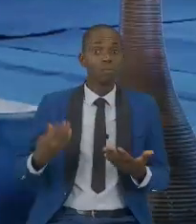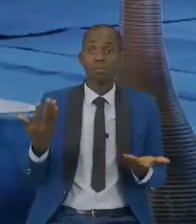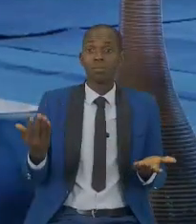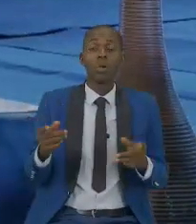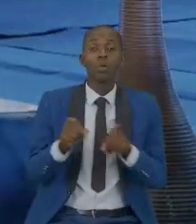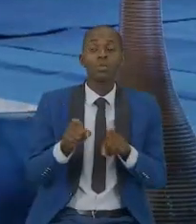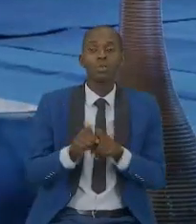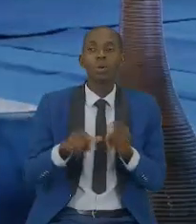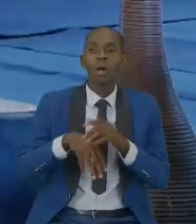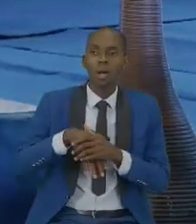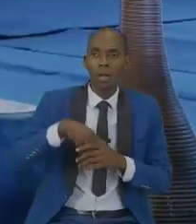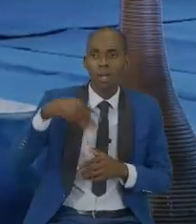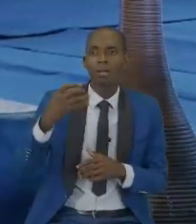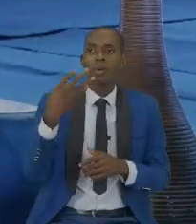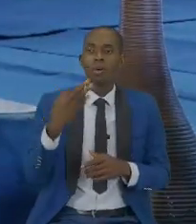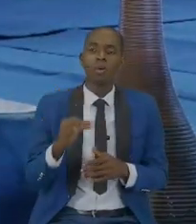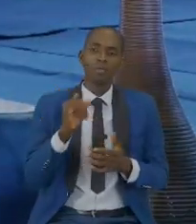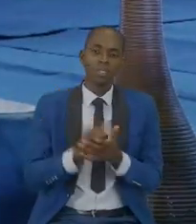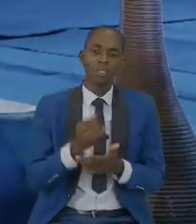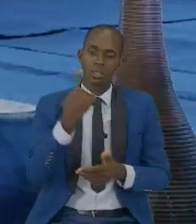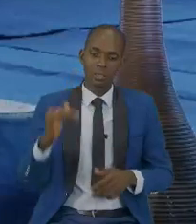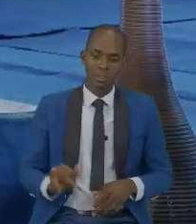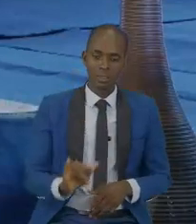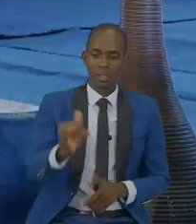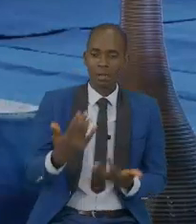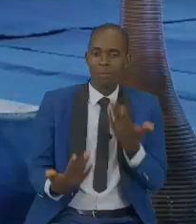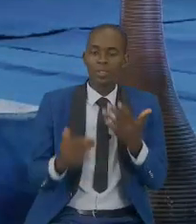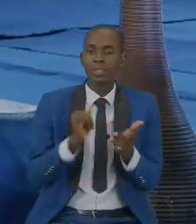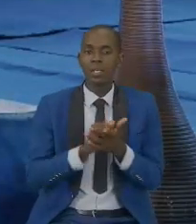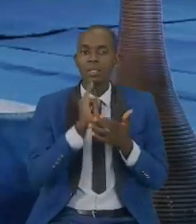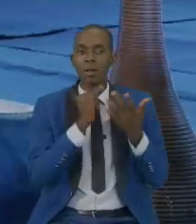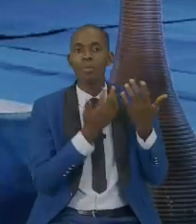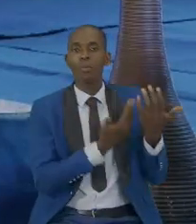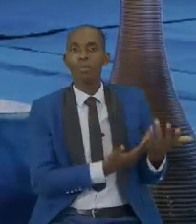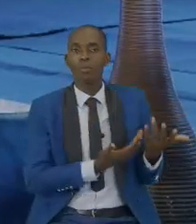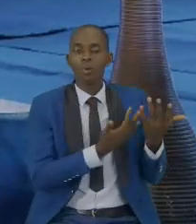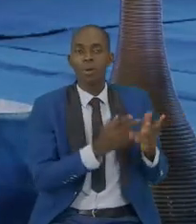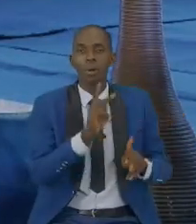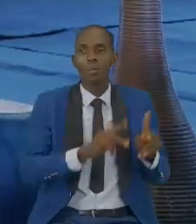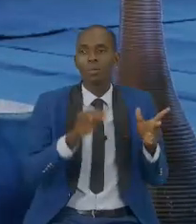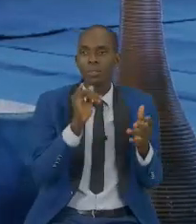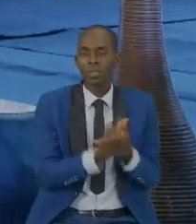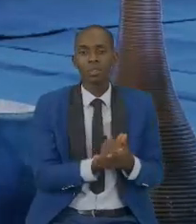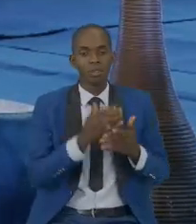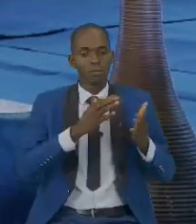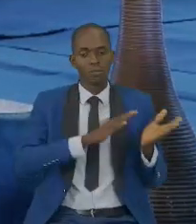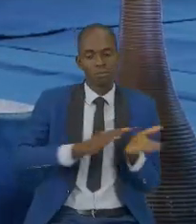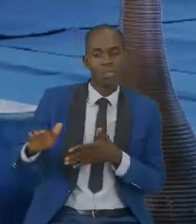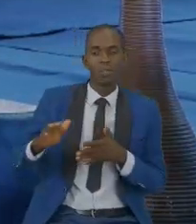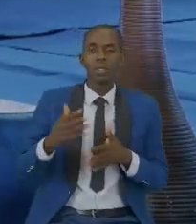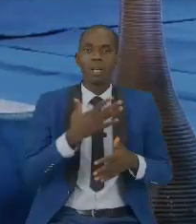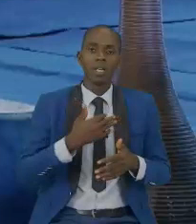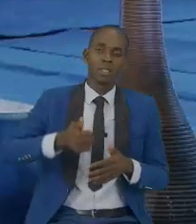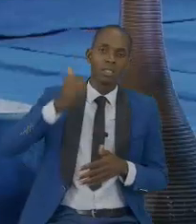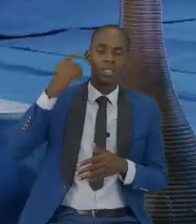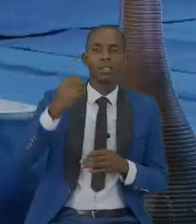out of the eternal furnace, awaiting the people that reject the price of the Almighty God. Look